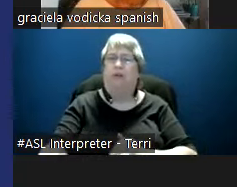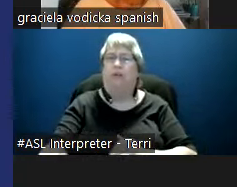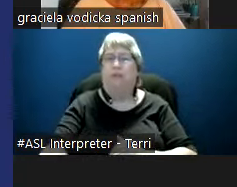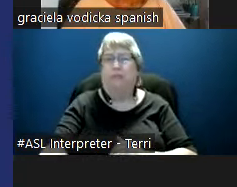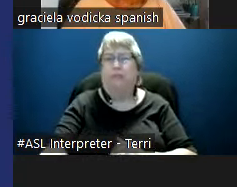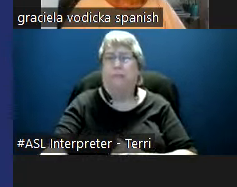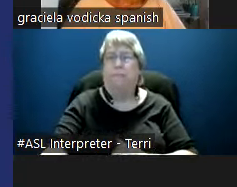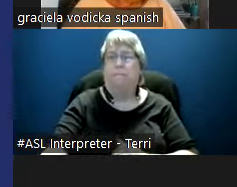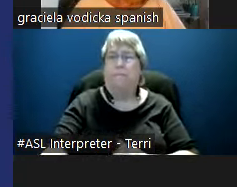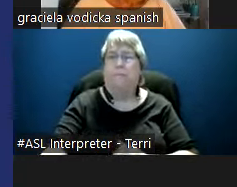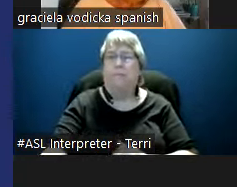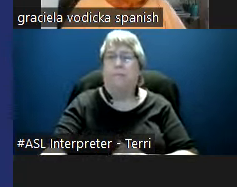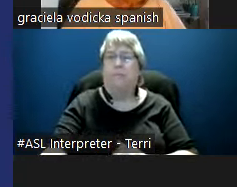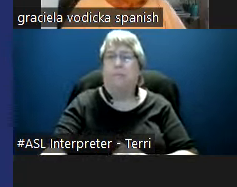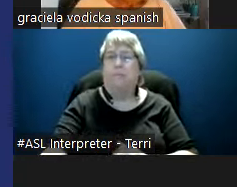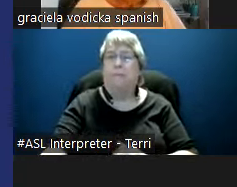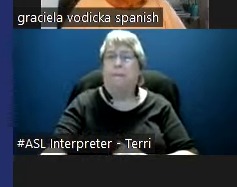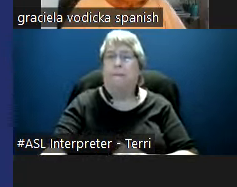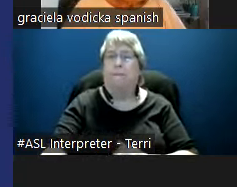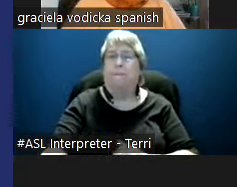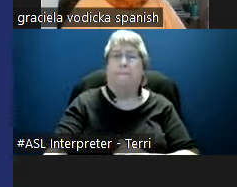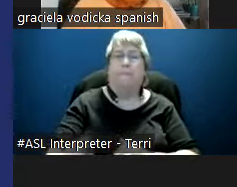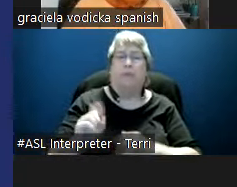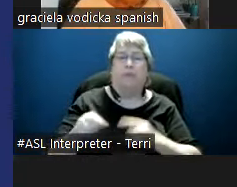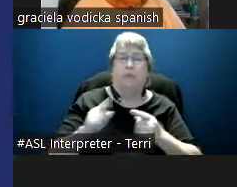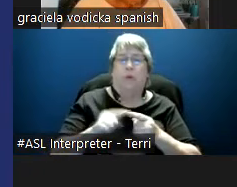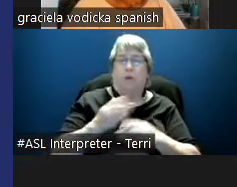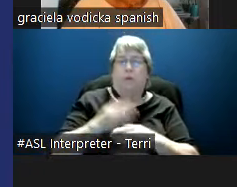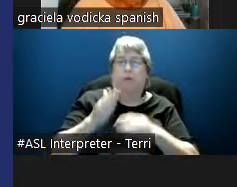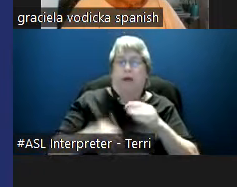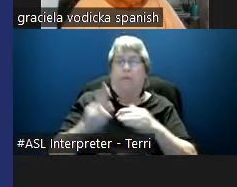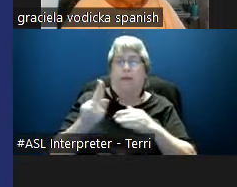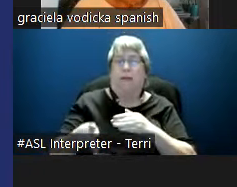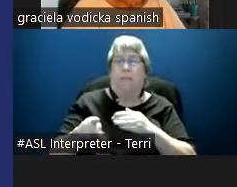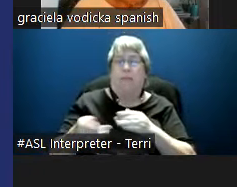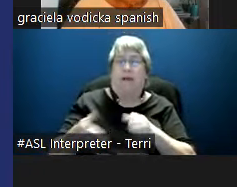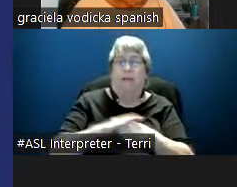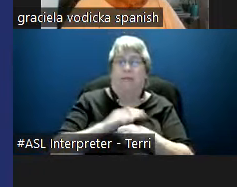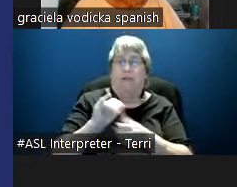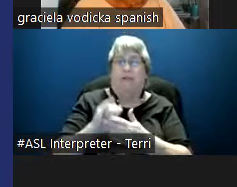Now we're wrapping up our coverage of the CMS Health Equity Priorities.